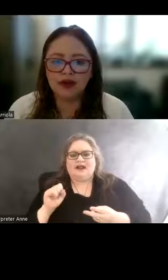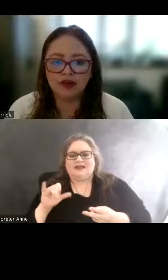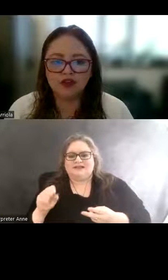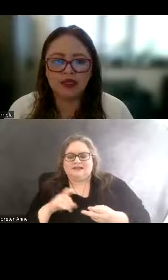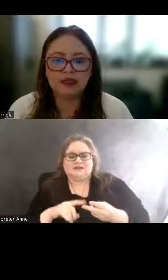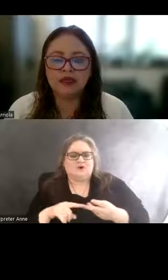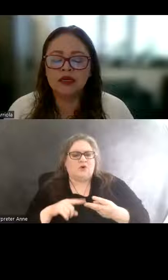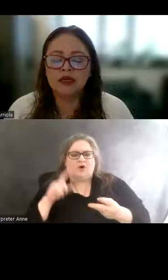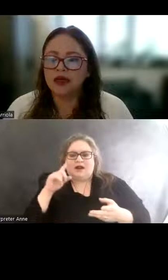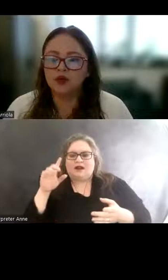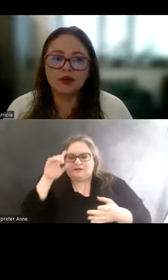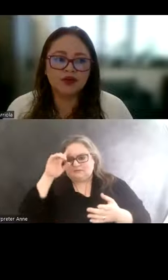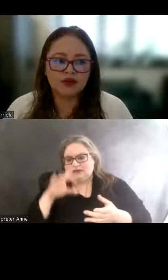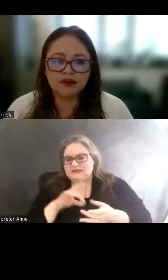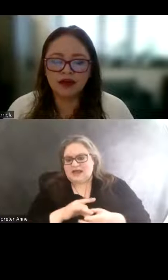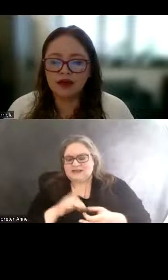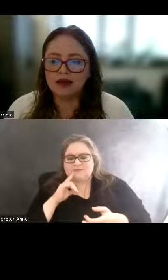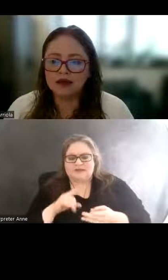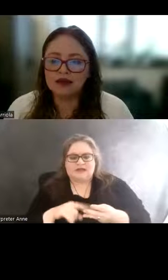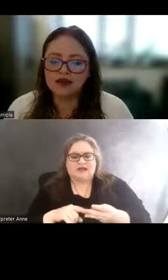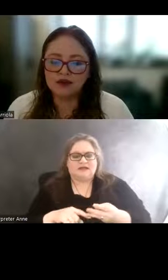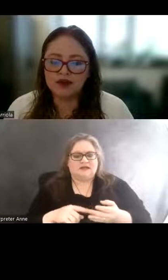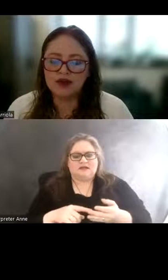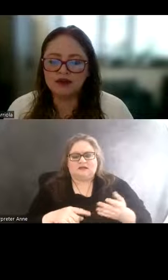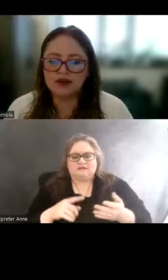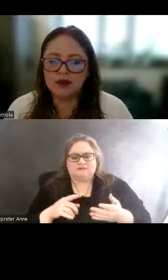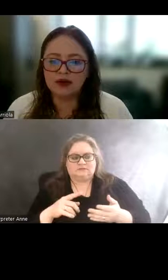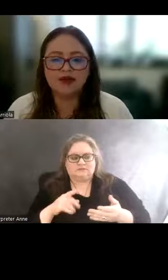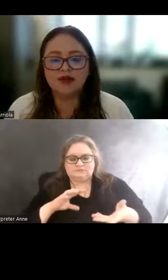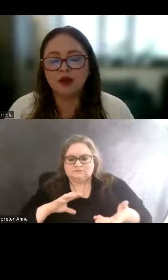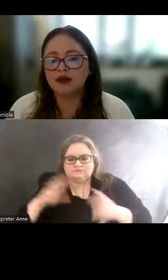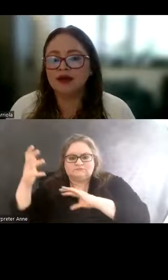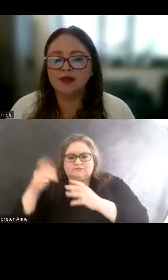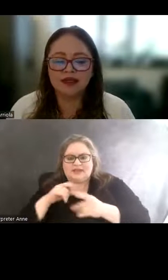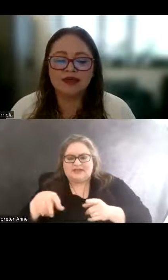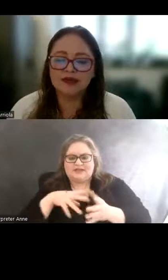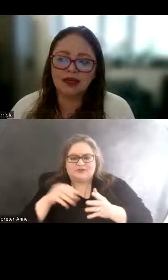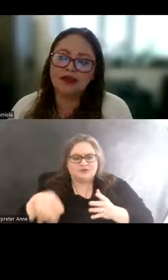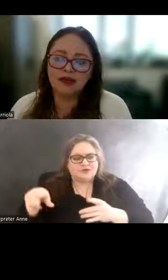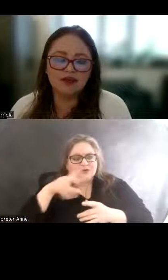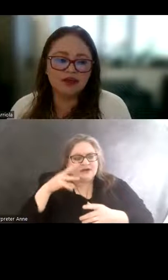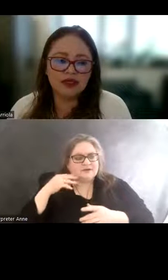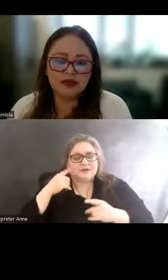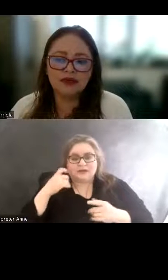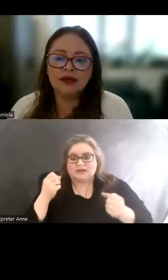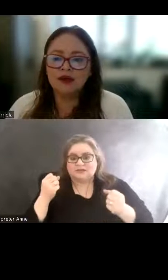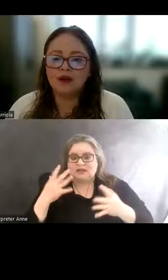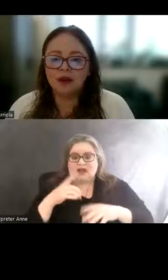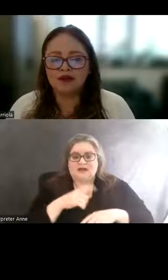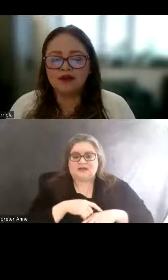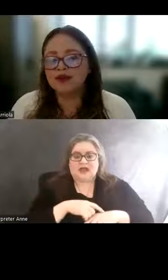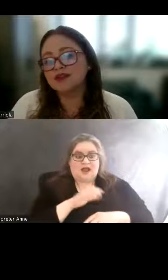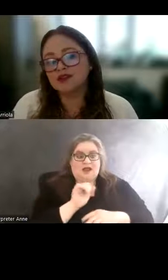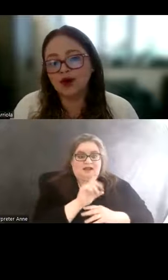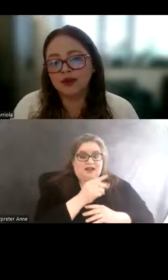about attachment and ruptures that these students have experienced. Because a lot of times it isn't ADHD. A